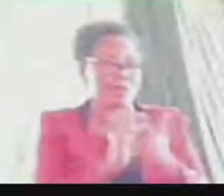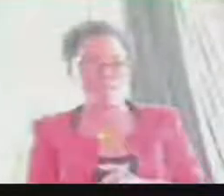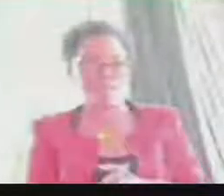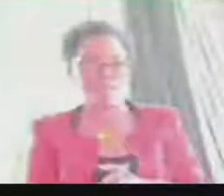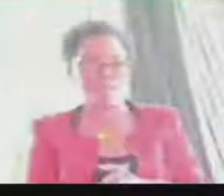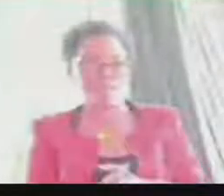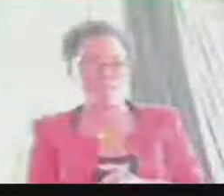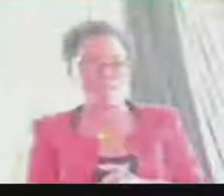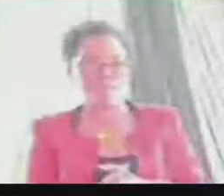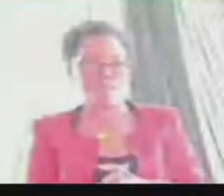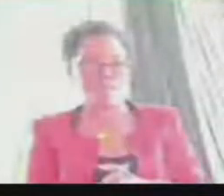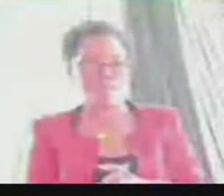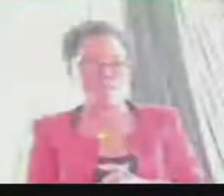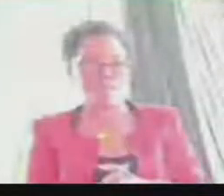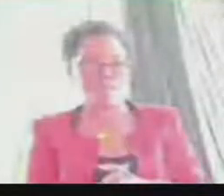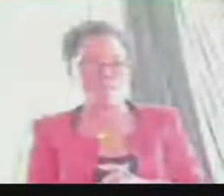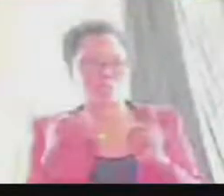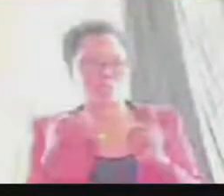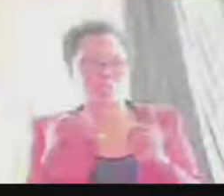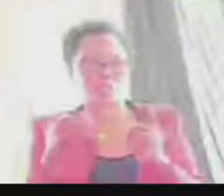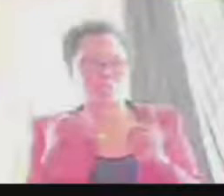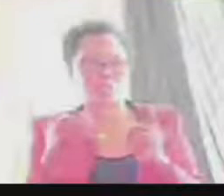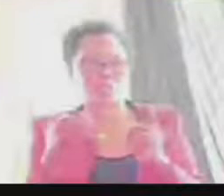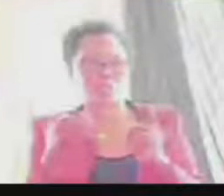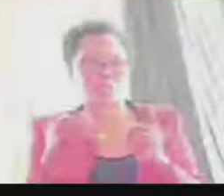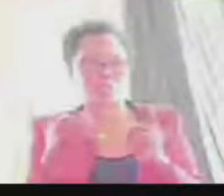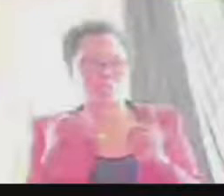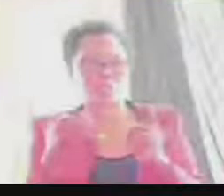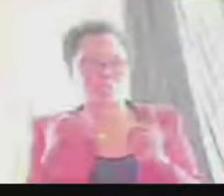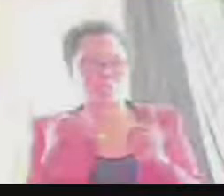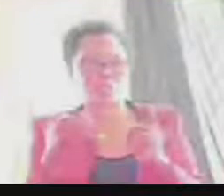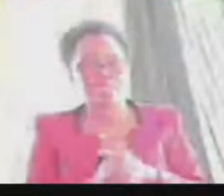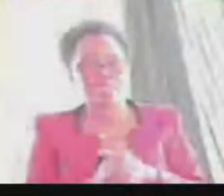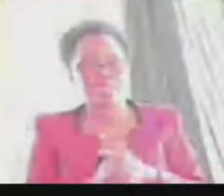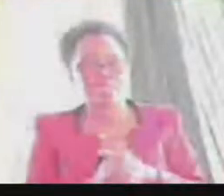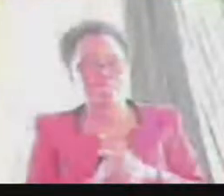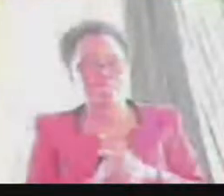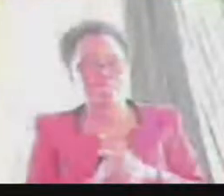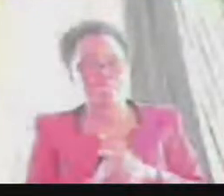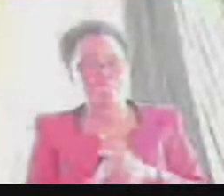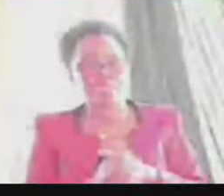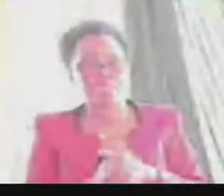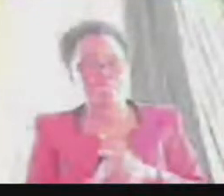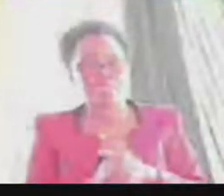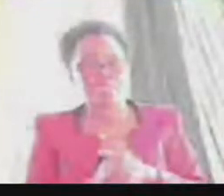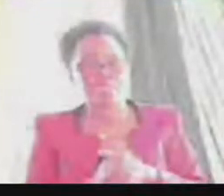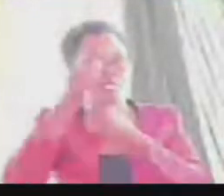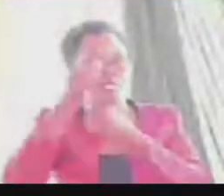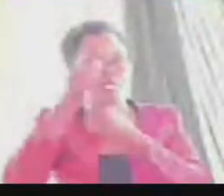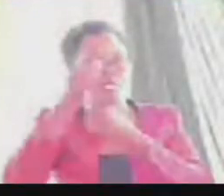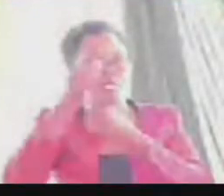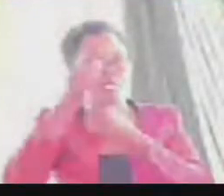answer to that will be to all depend on the issue itself and the objective